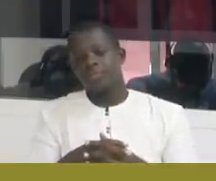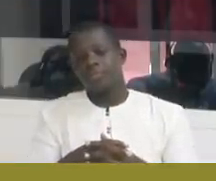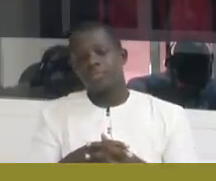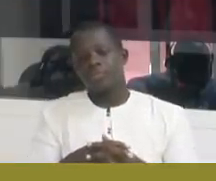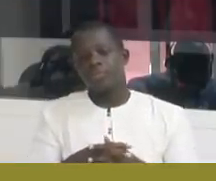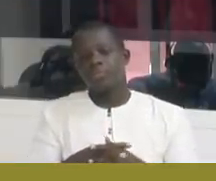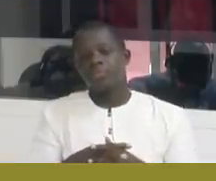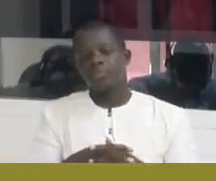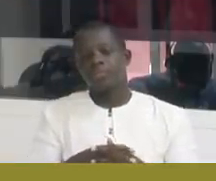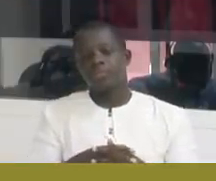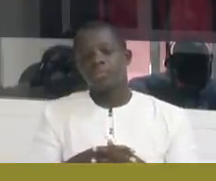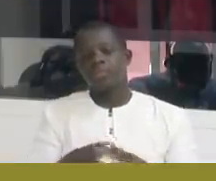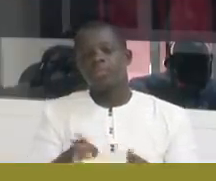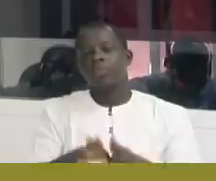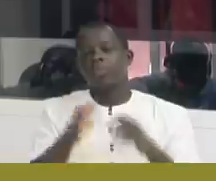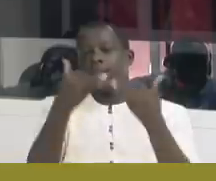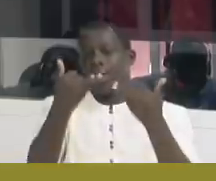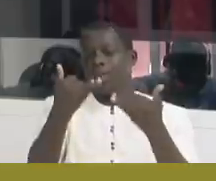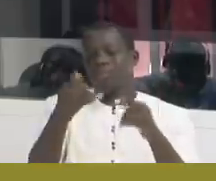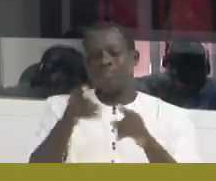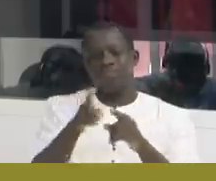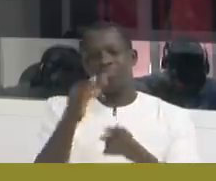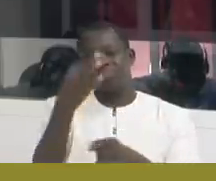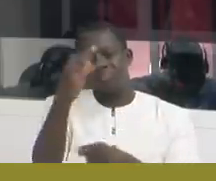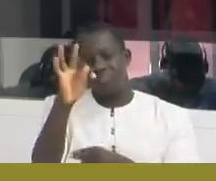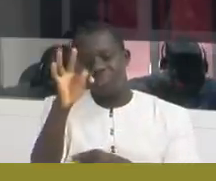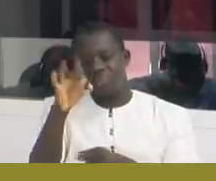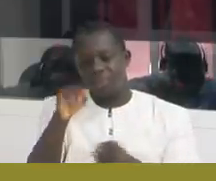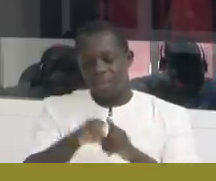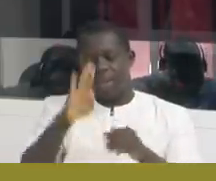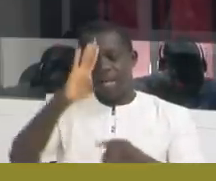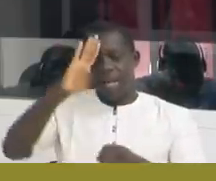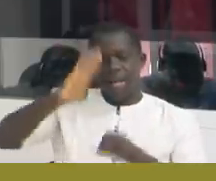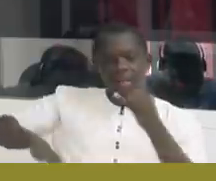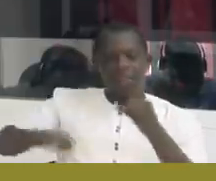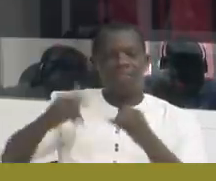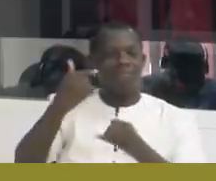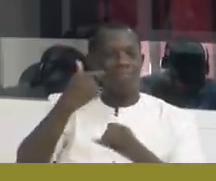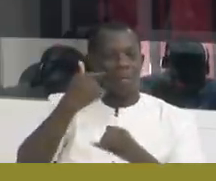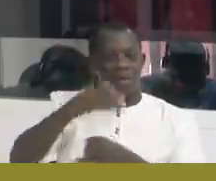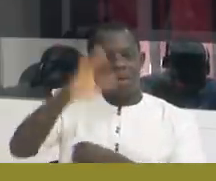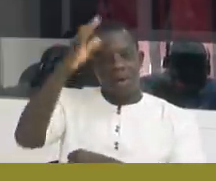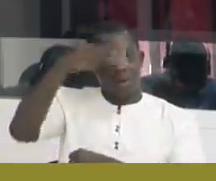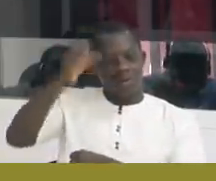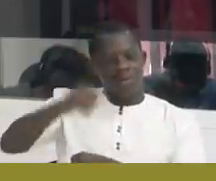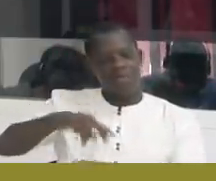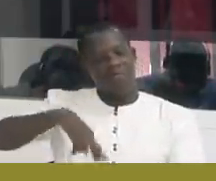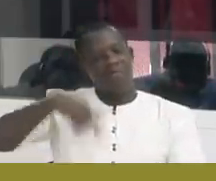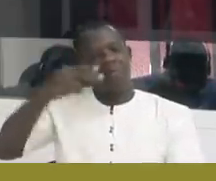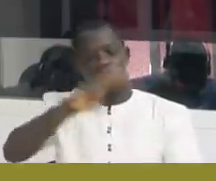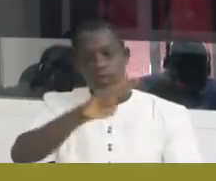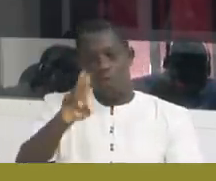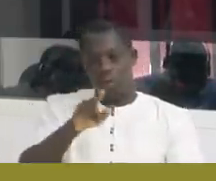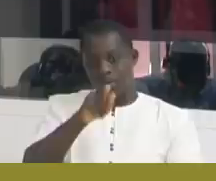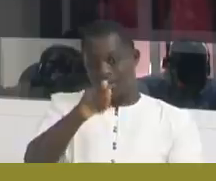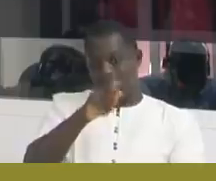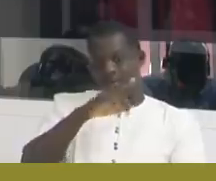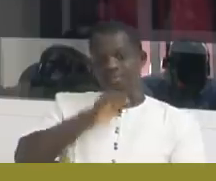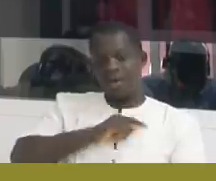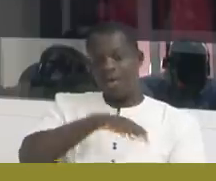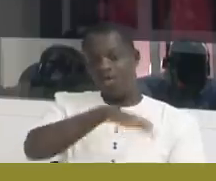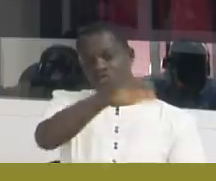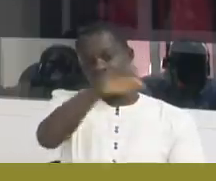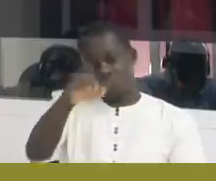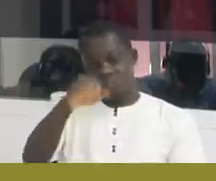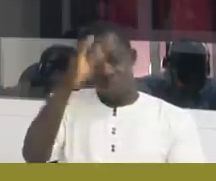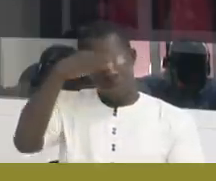on a limb, because if at all, at the end of the day, the commission feels that, no, this man misled the commission, I'm